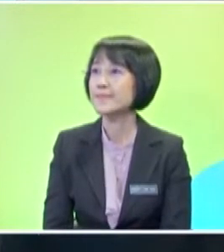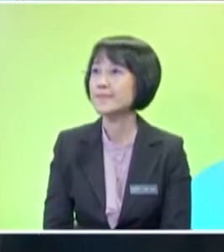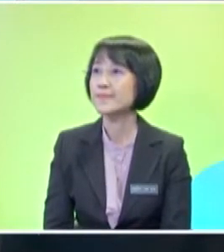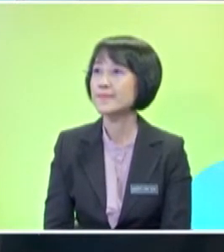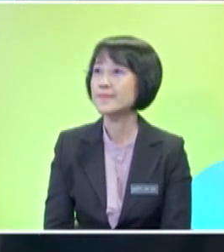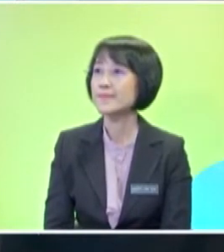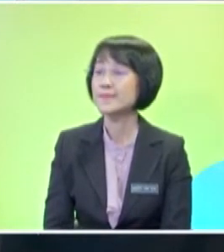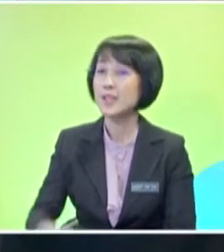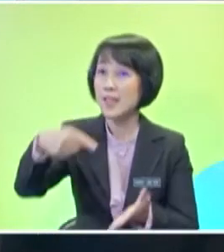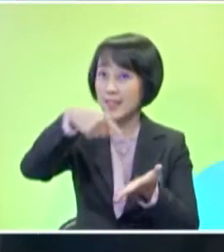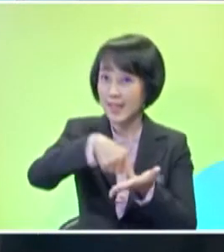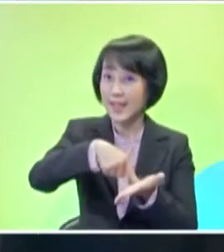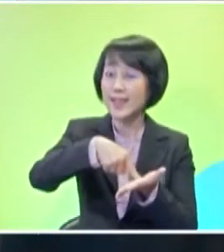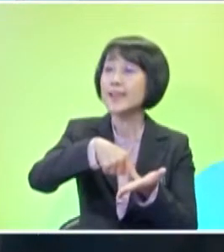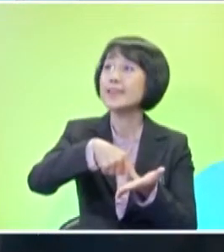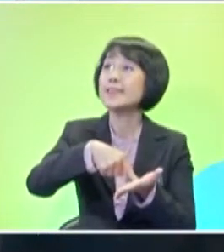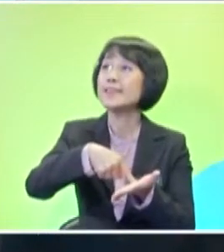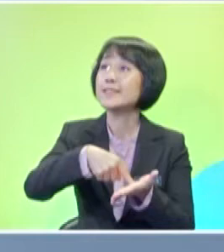this